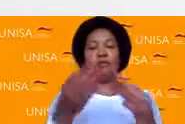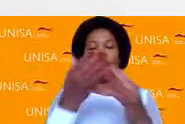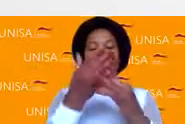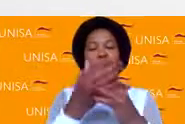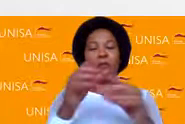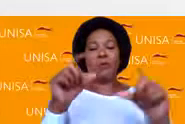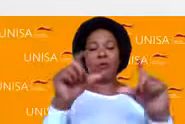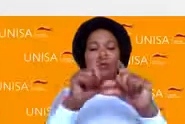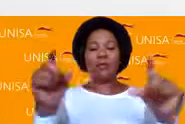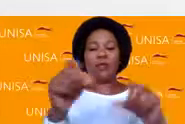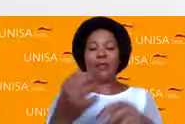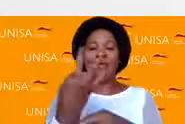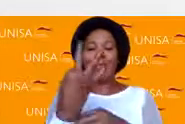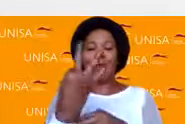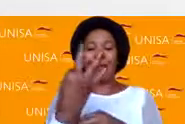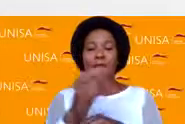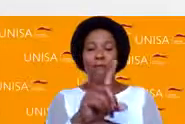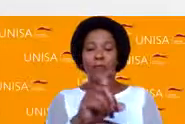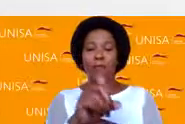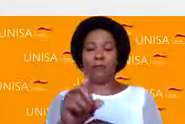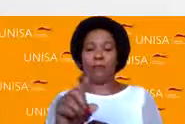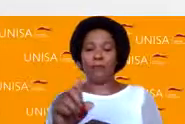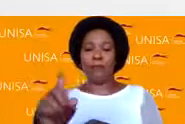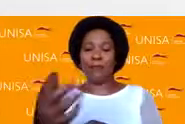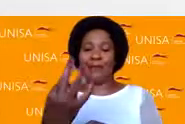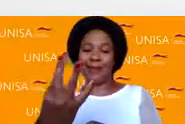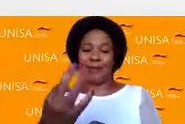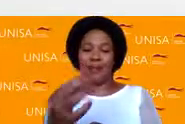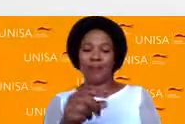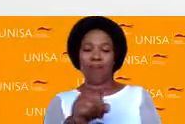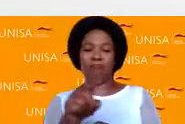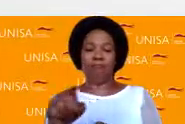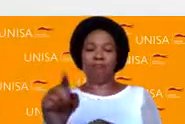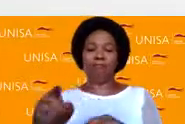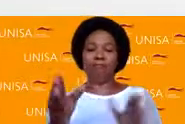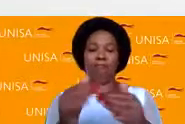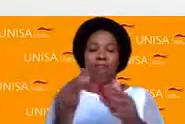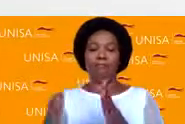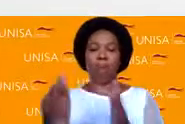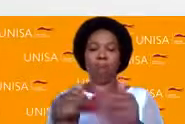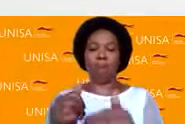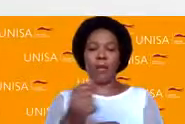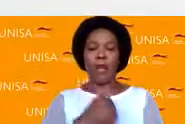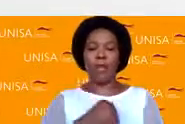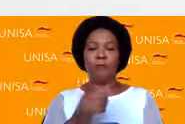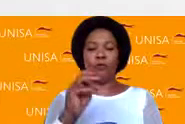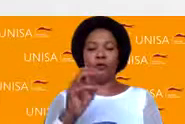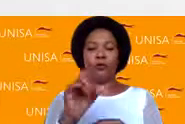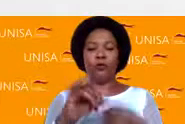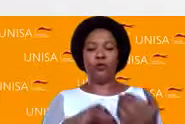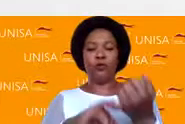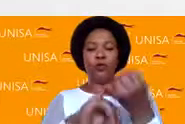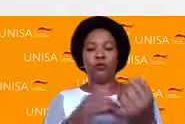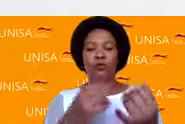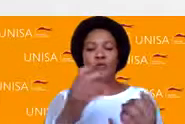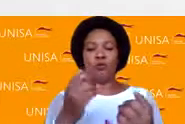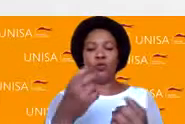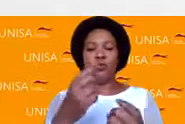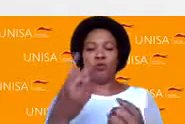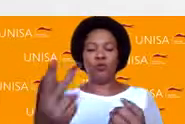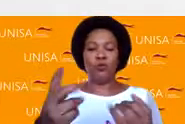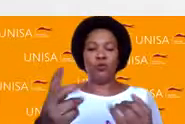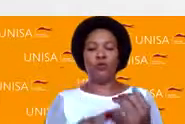3 buttons, the myModules 2022, myModules 2021, and myAdmin.